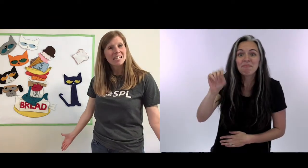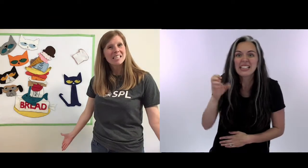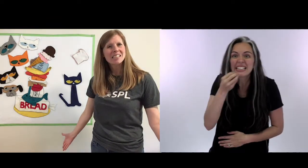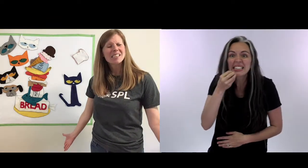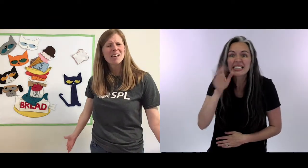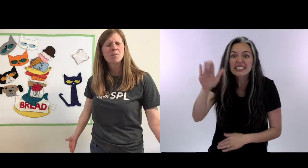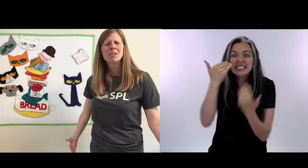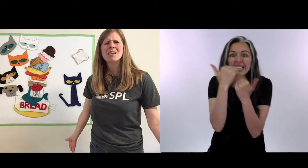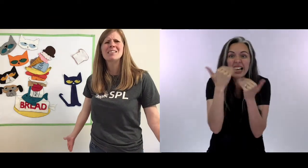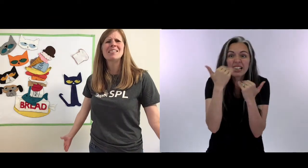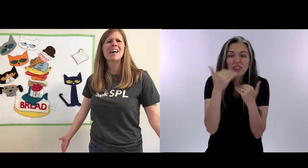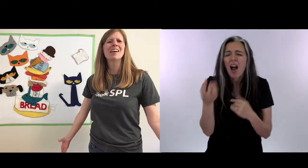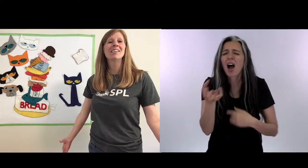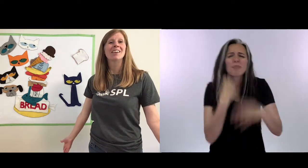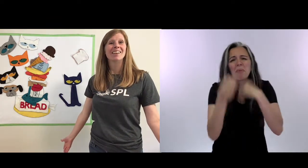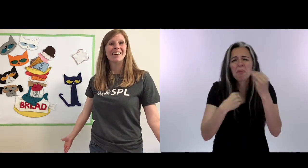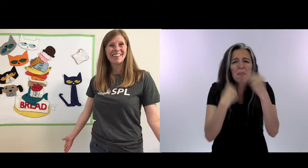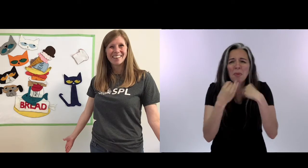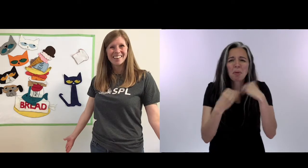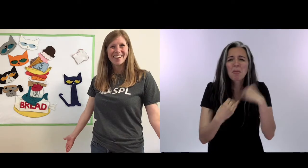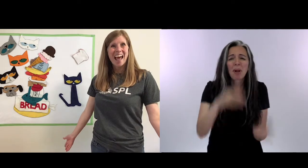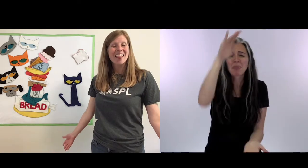were done eating the sandwich, they said,